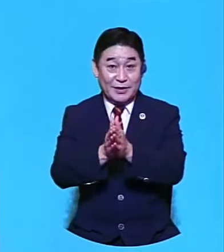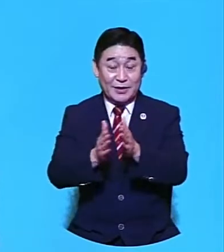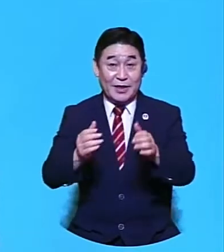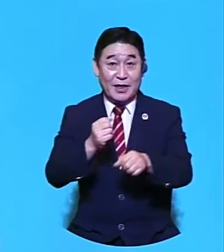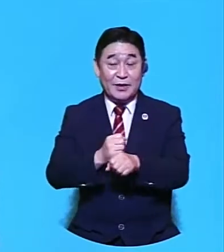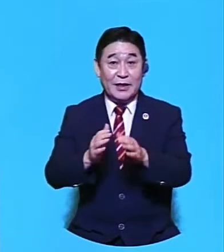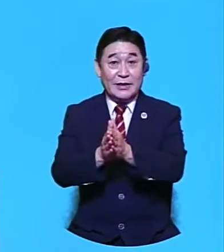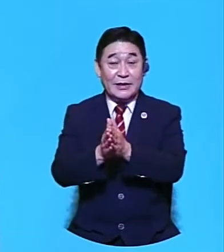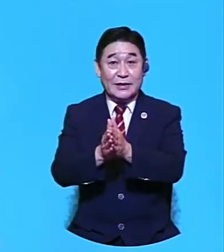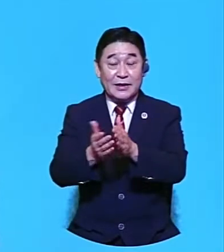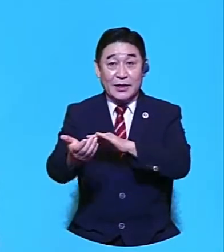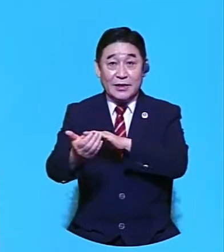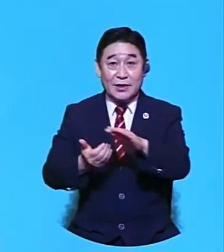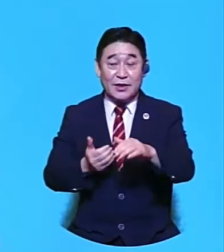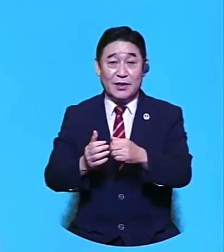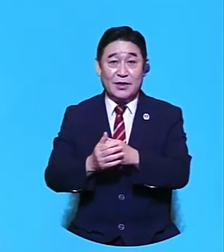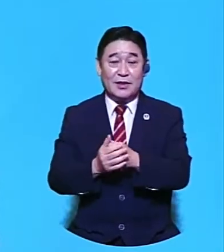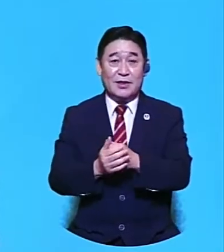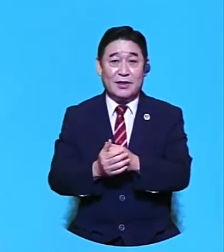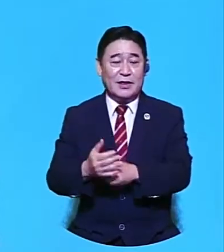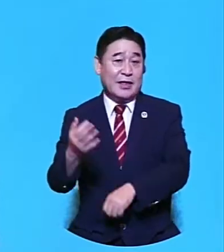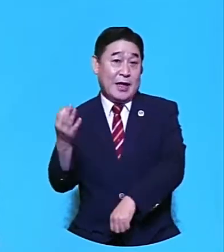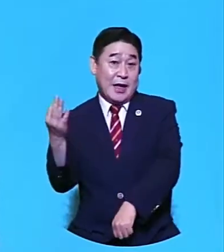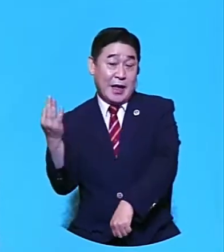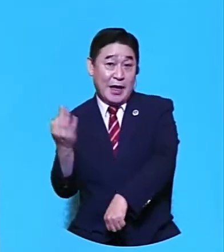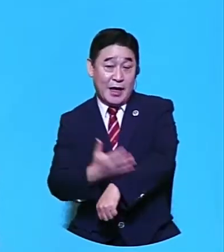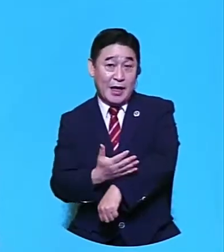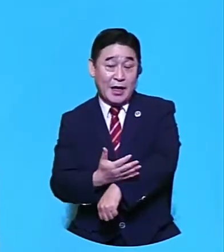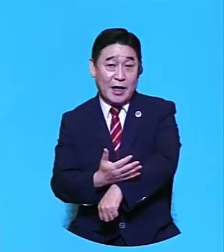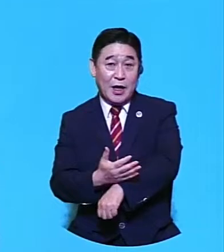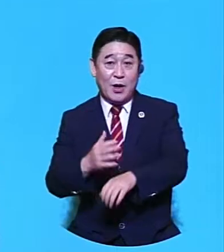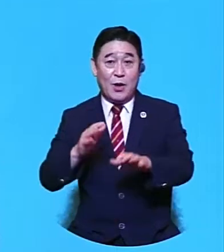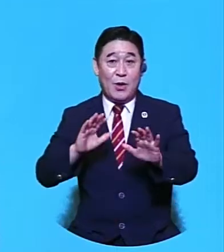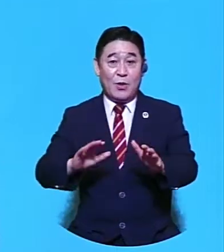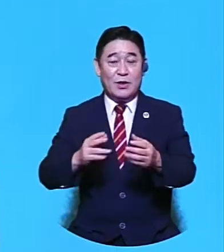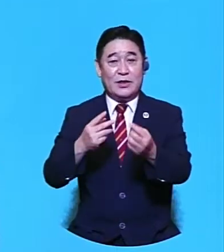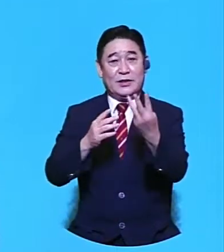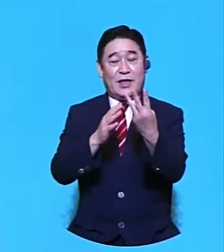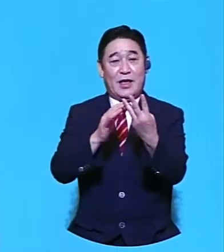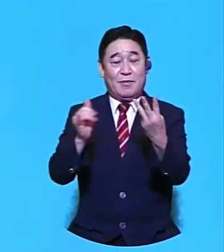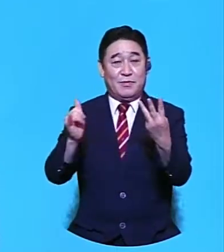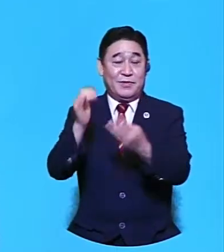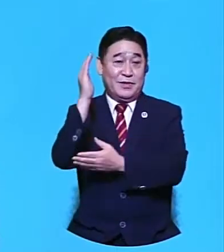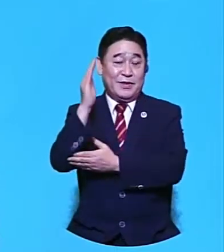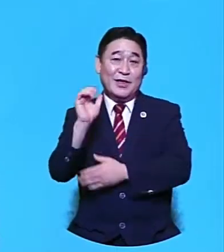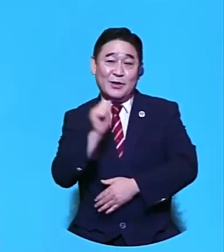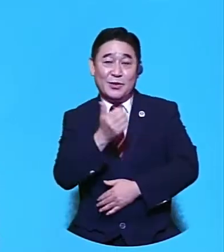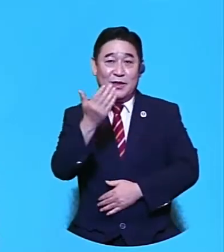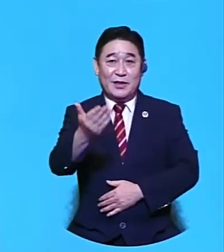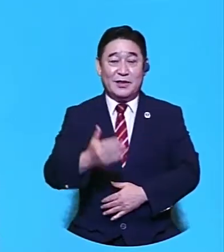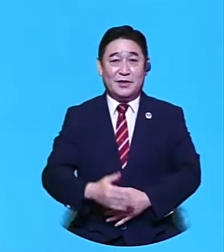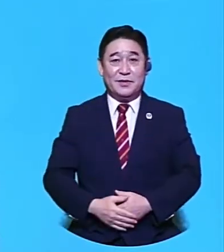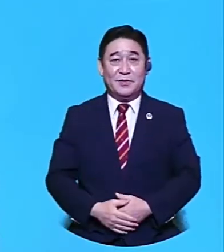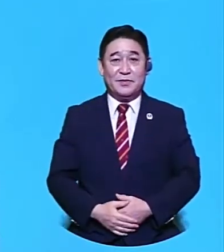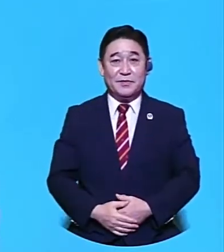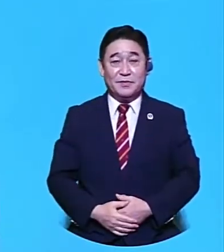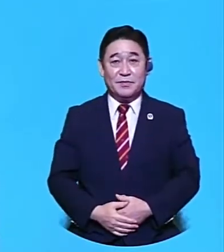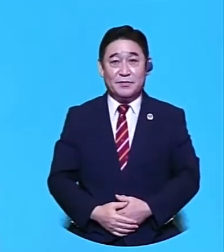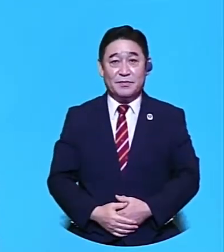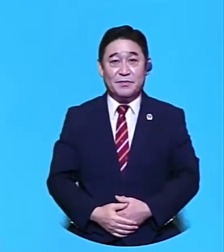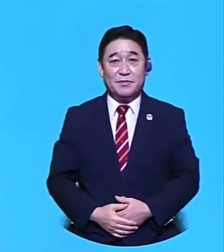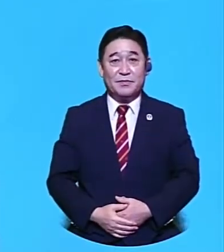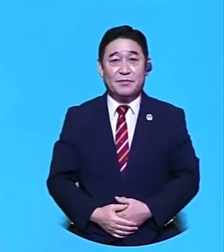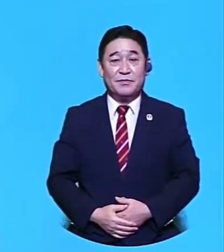let me briefly introduce our 3 eminent speakers. First of all, I don't think we need